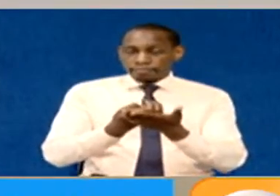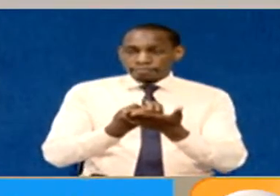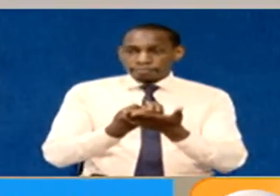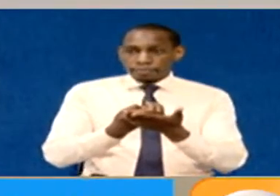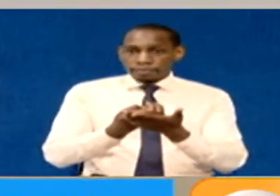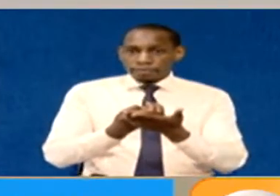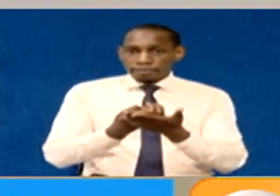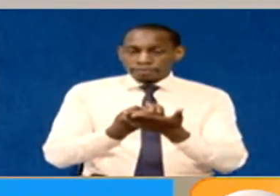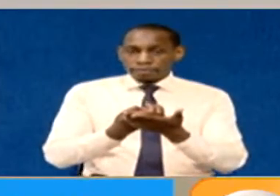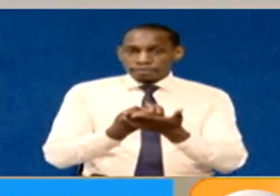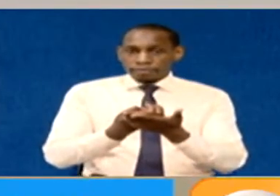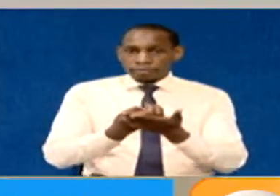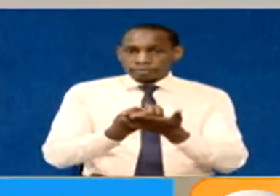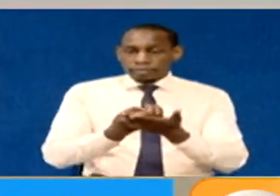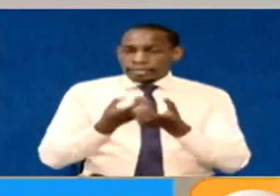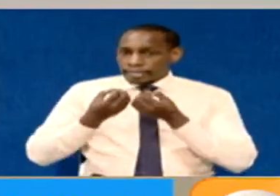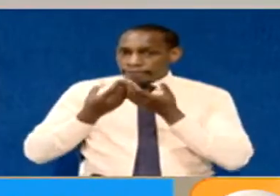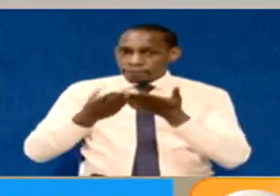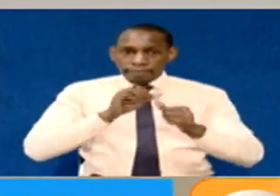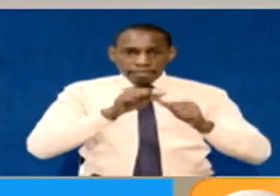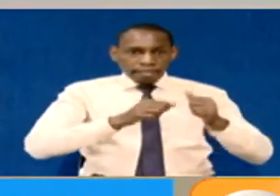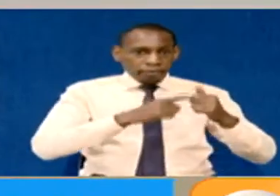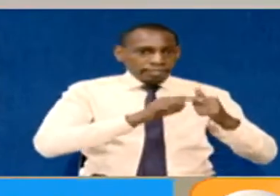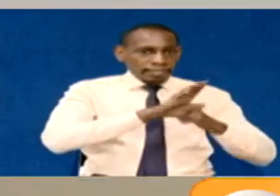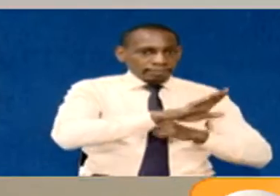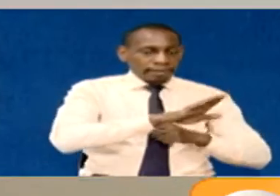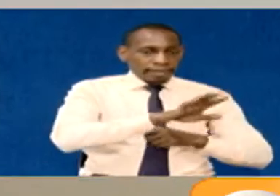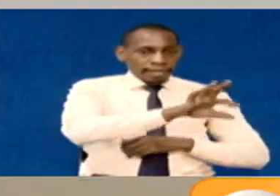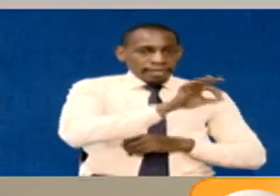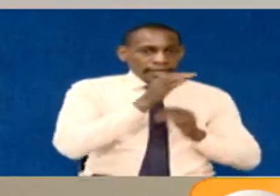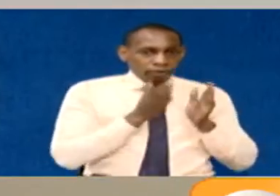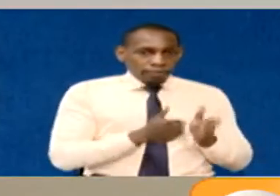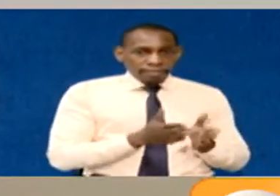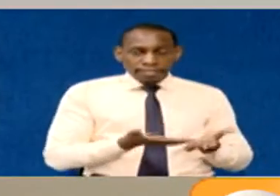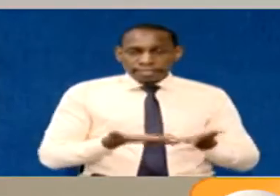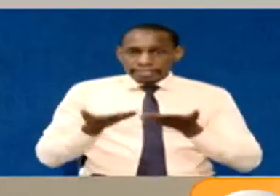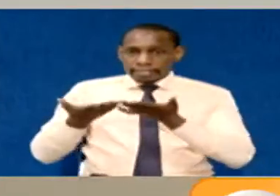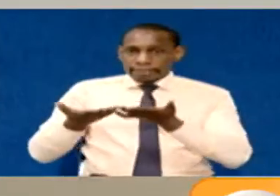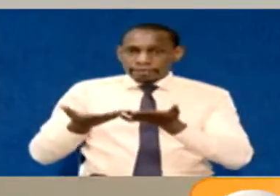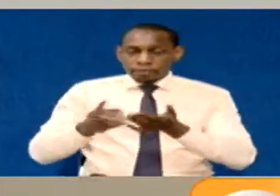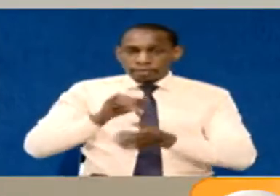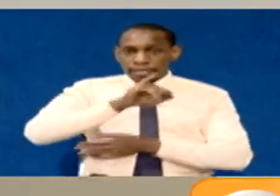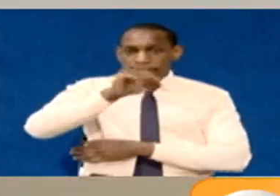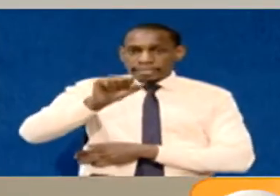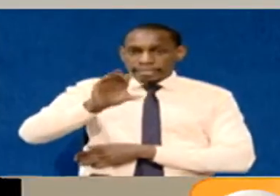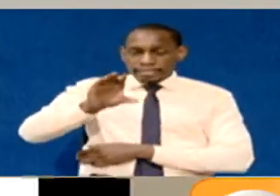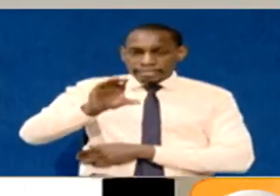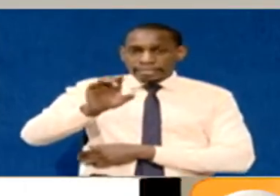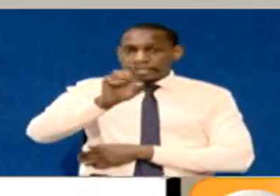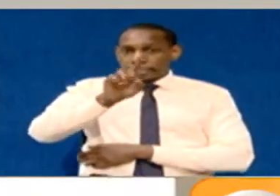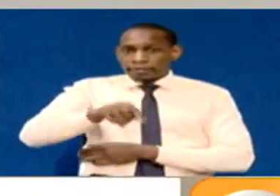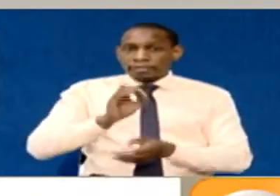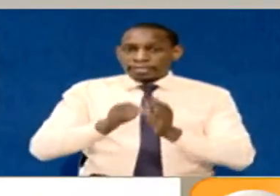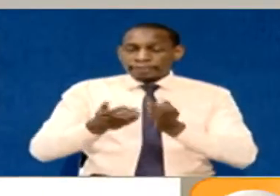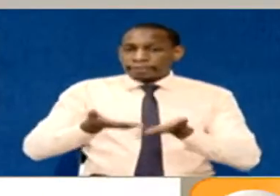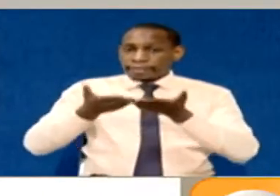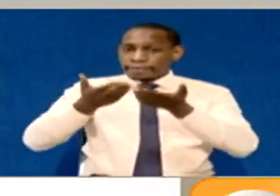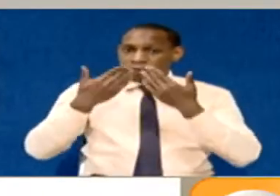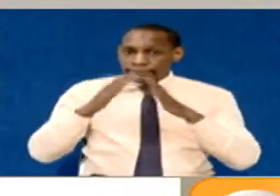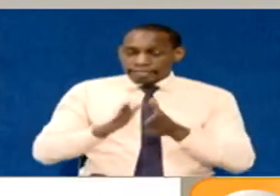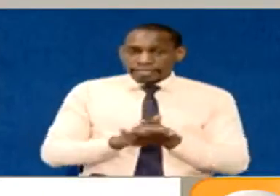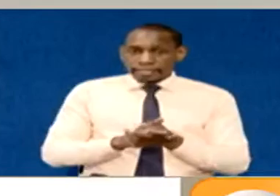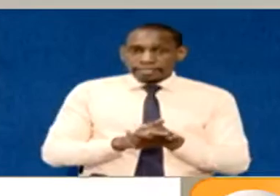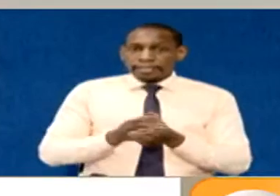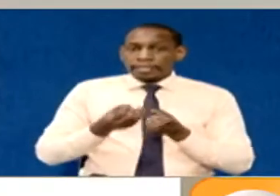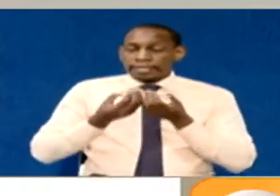the adverse information about the six nominees presented to the Judicial Service Commission? If it was, what